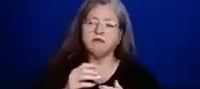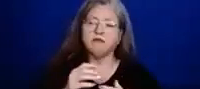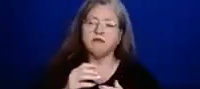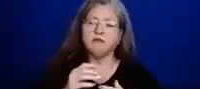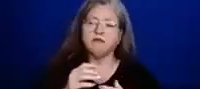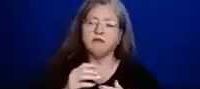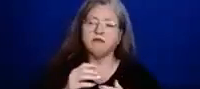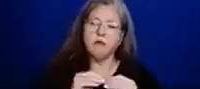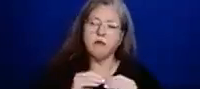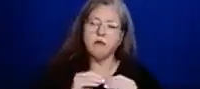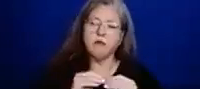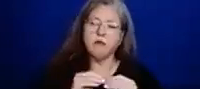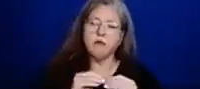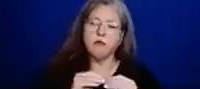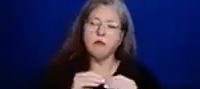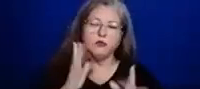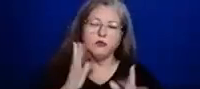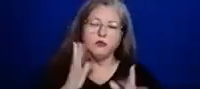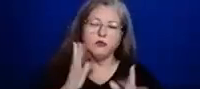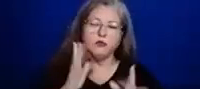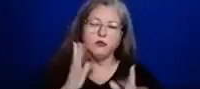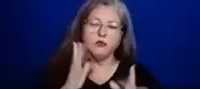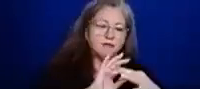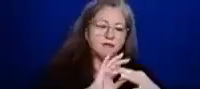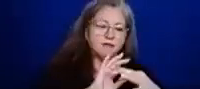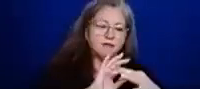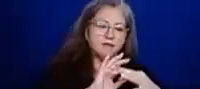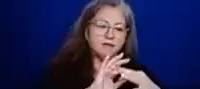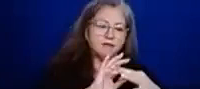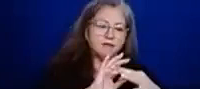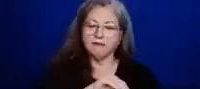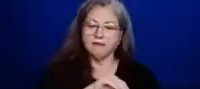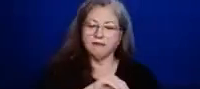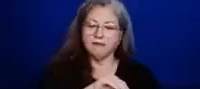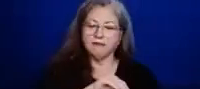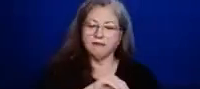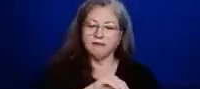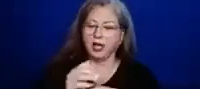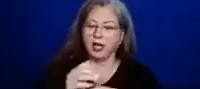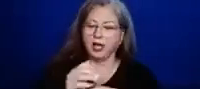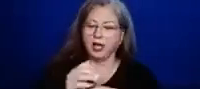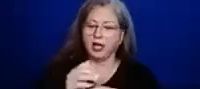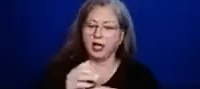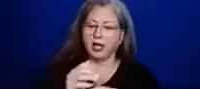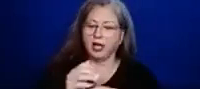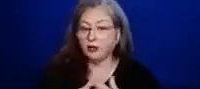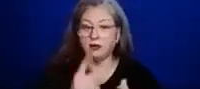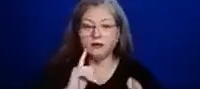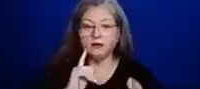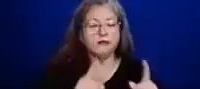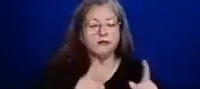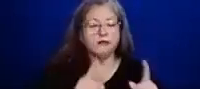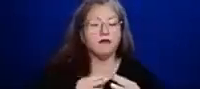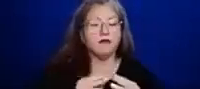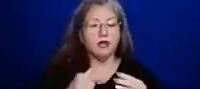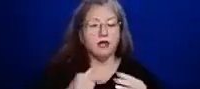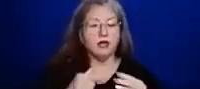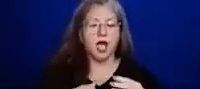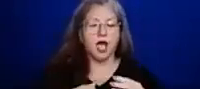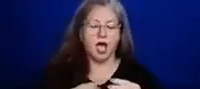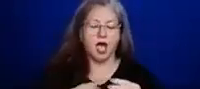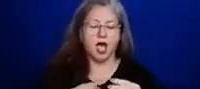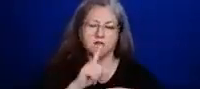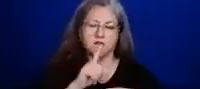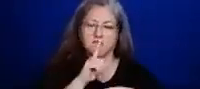relations, can pass them to the young ones. And, you know, so for instance, in the conference, I hardly talk. I